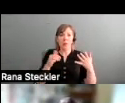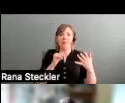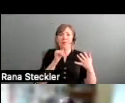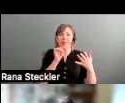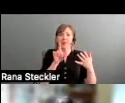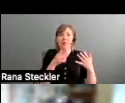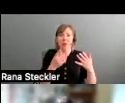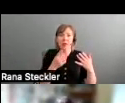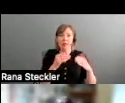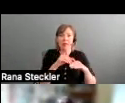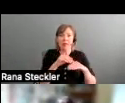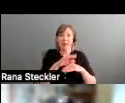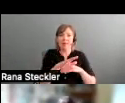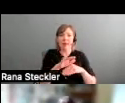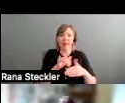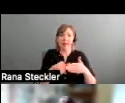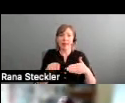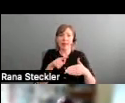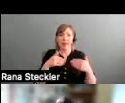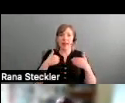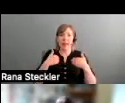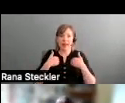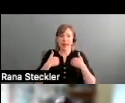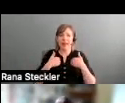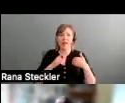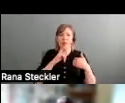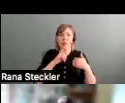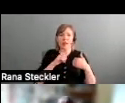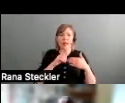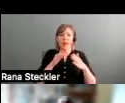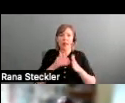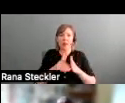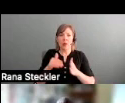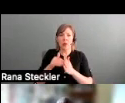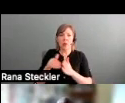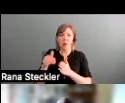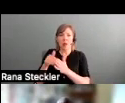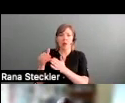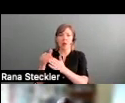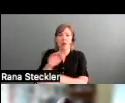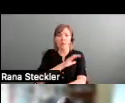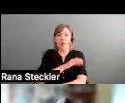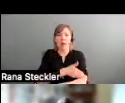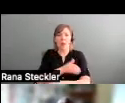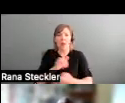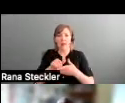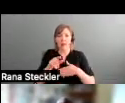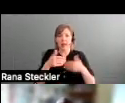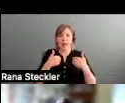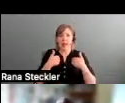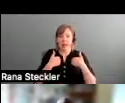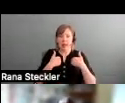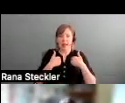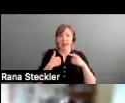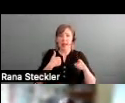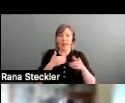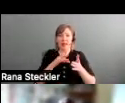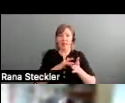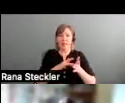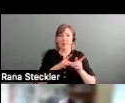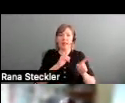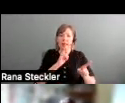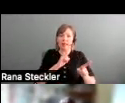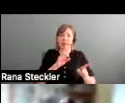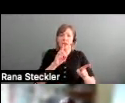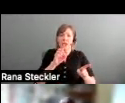just the effects that these had, it's really the rhetorical power that Thorazine had. So Thorazine, of course, is a drug